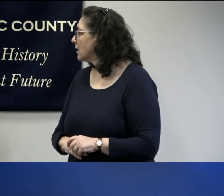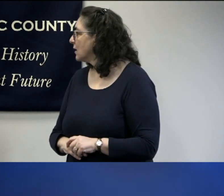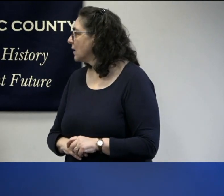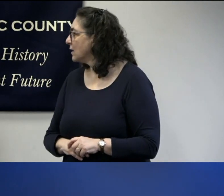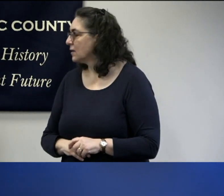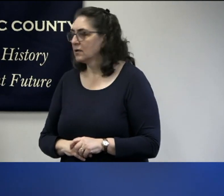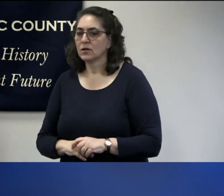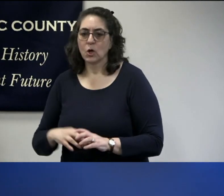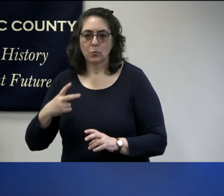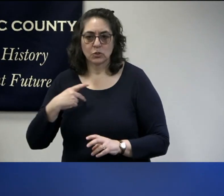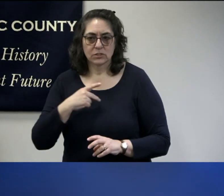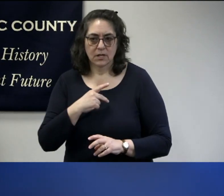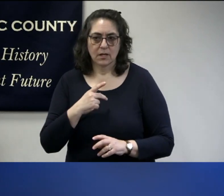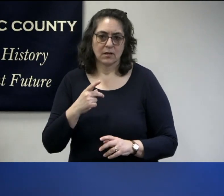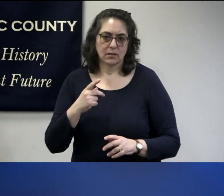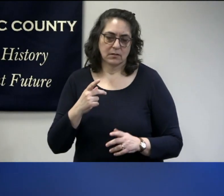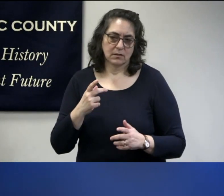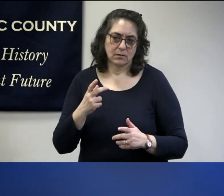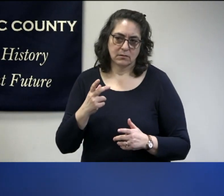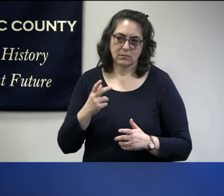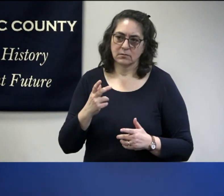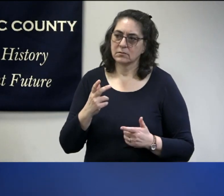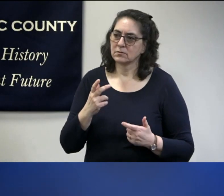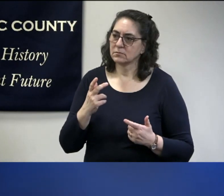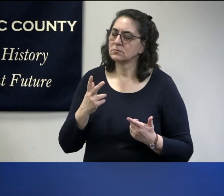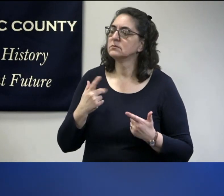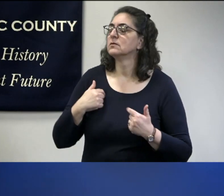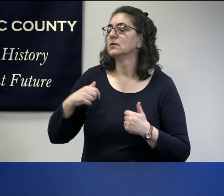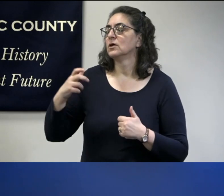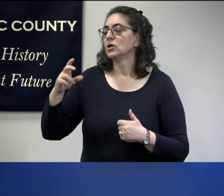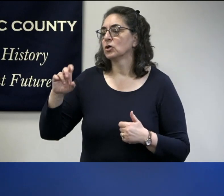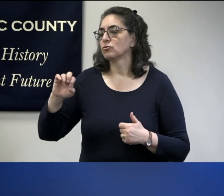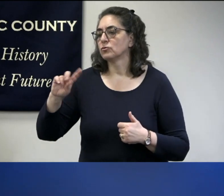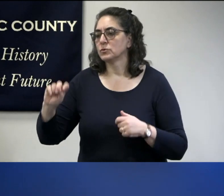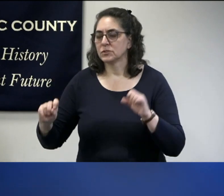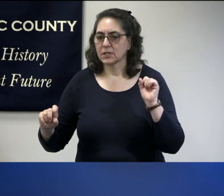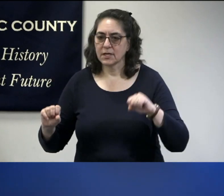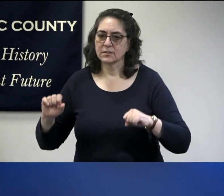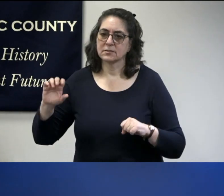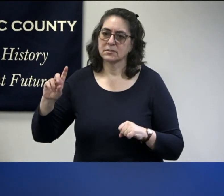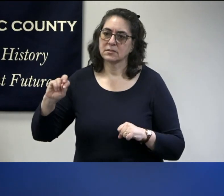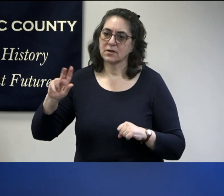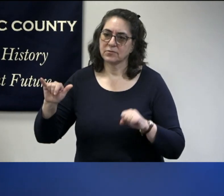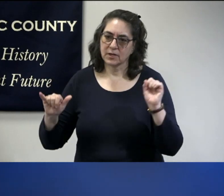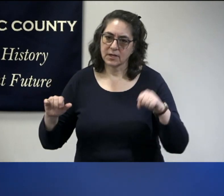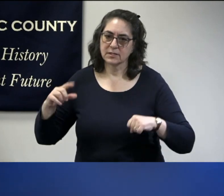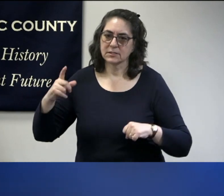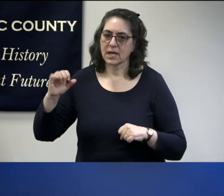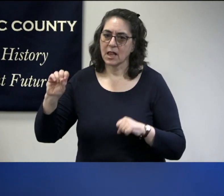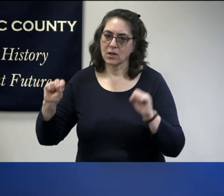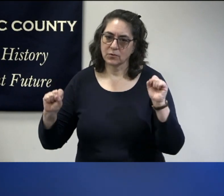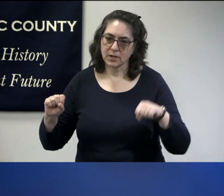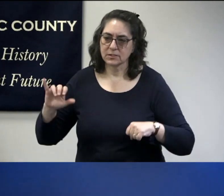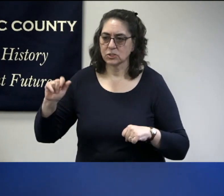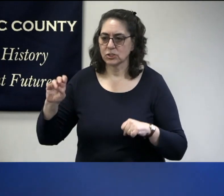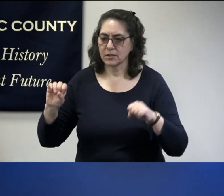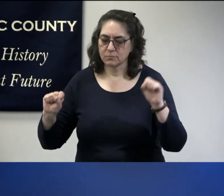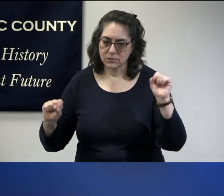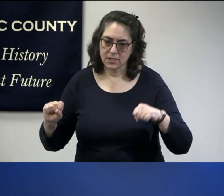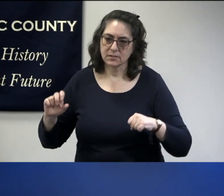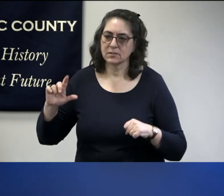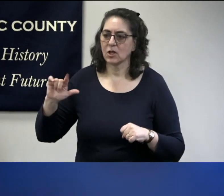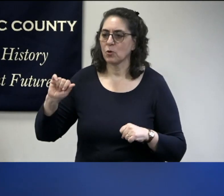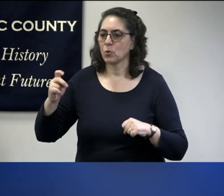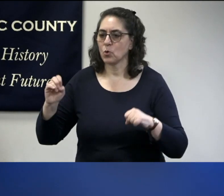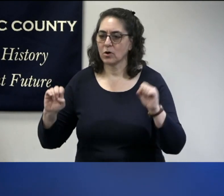Second. County Commissioners Cruz? Yes. Duffy? Gallo? Yes. James? Yes. Lepore?